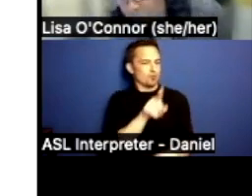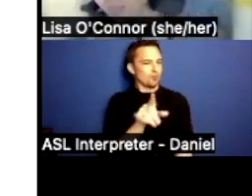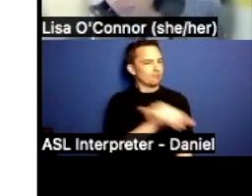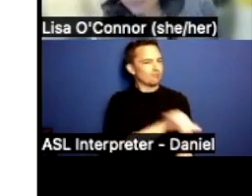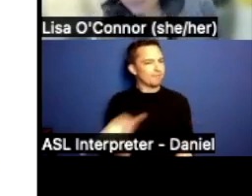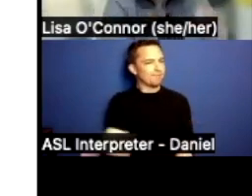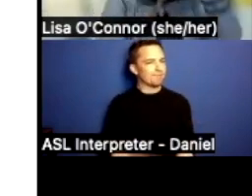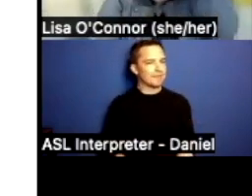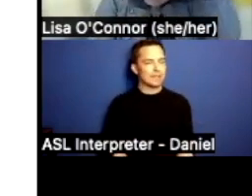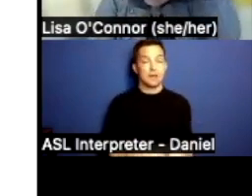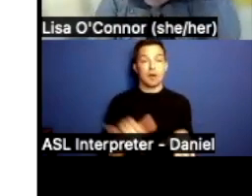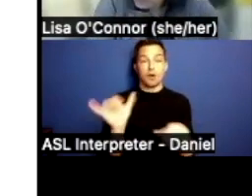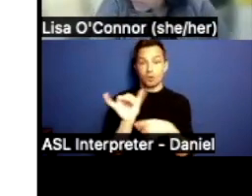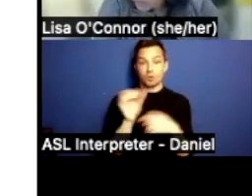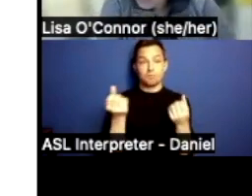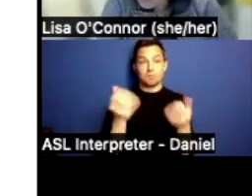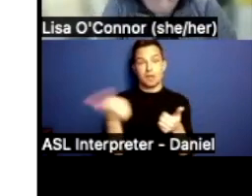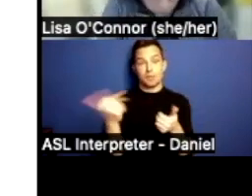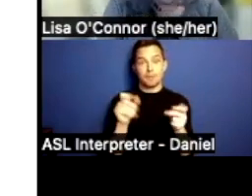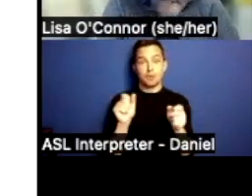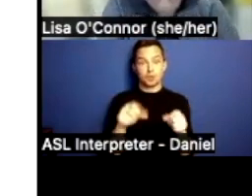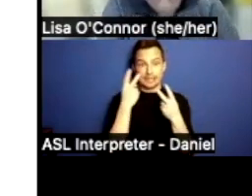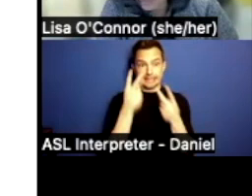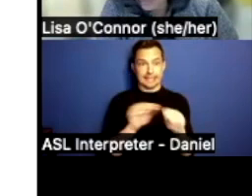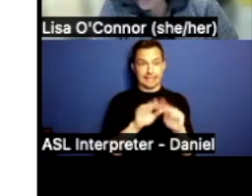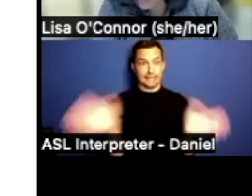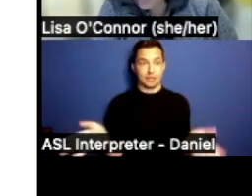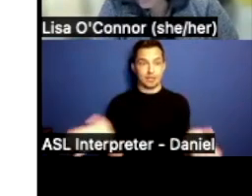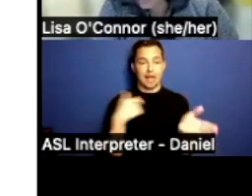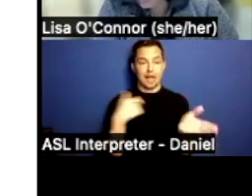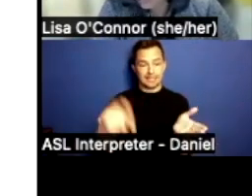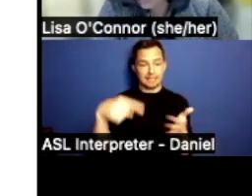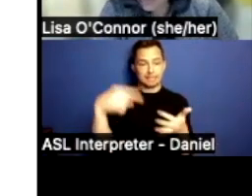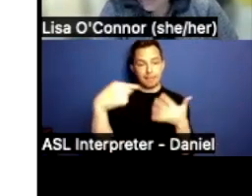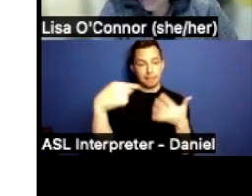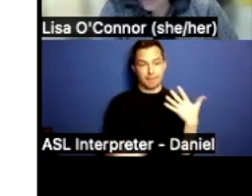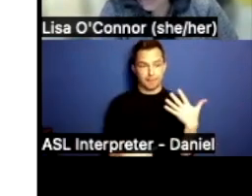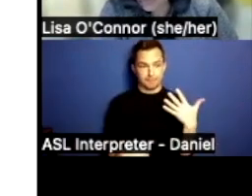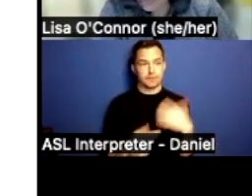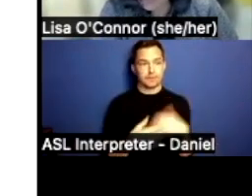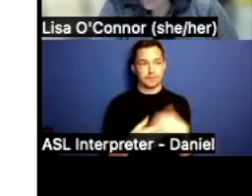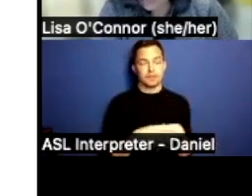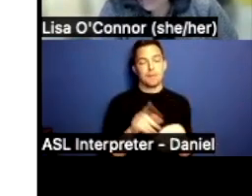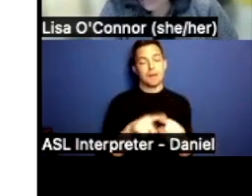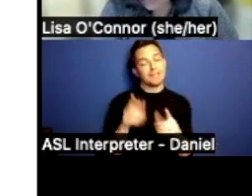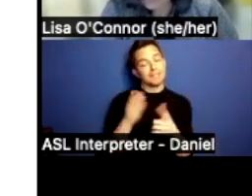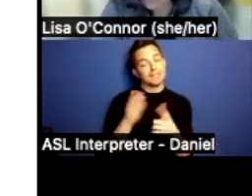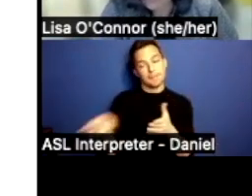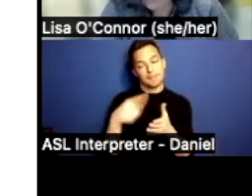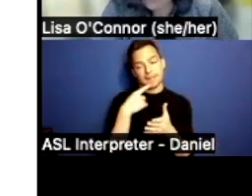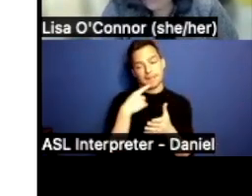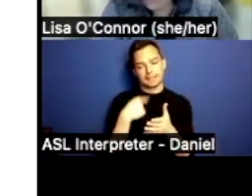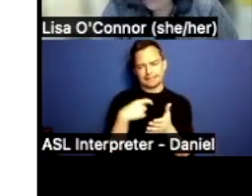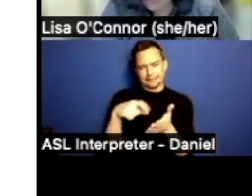And then at the same time, many also could see very clearly what they needed. And some said, I needed